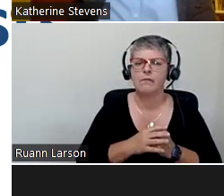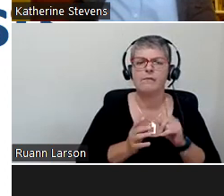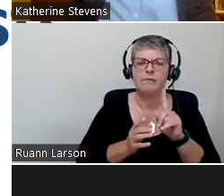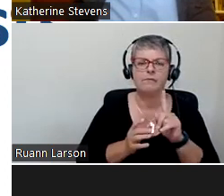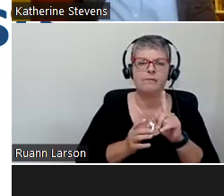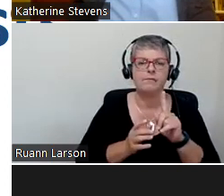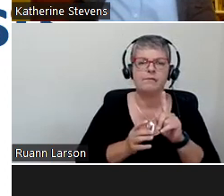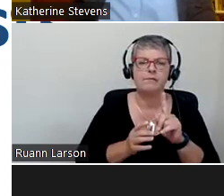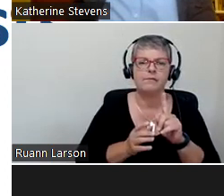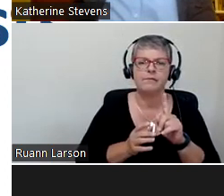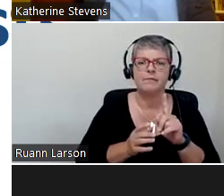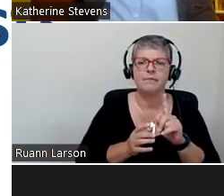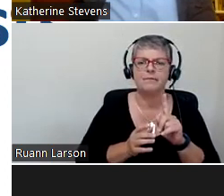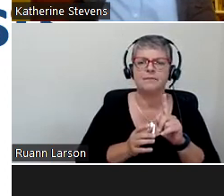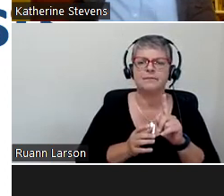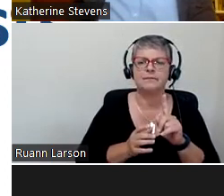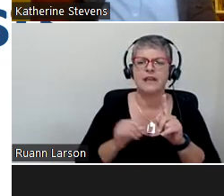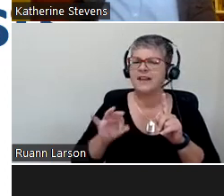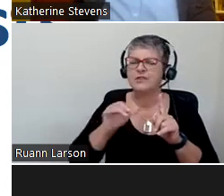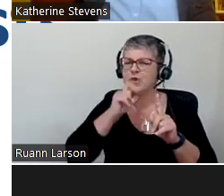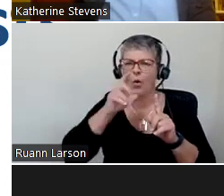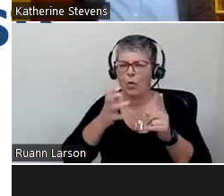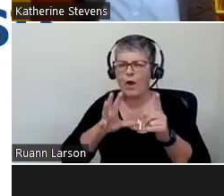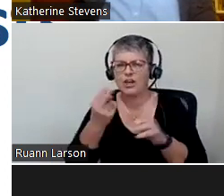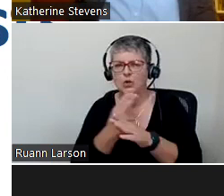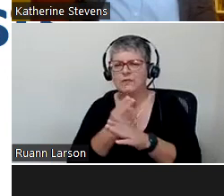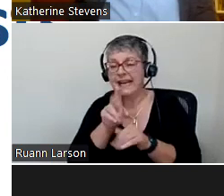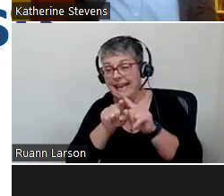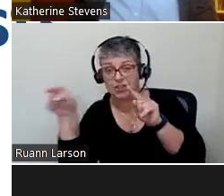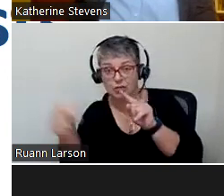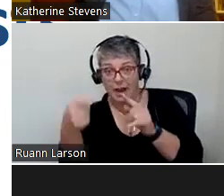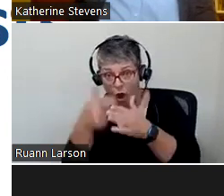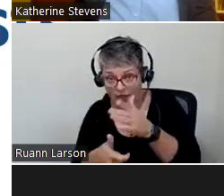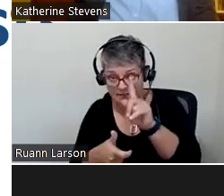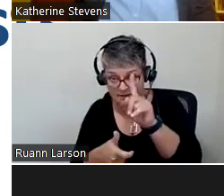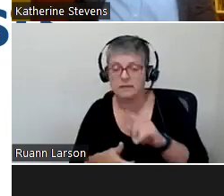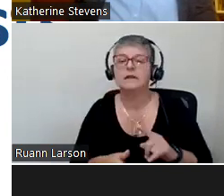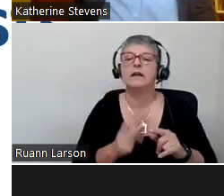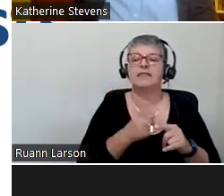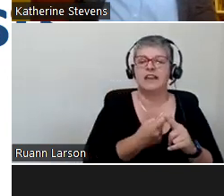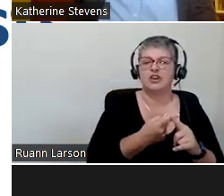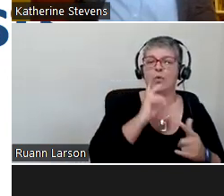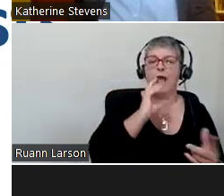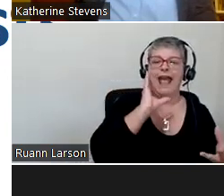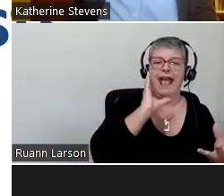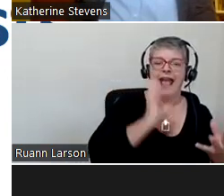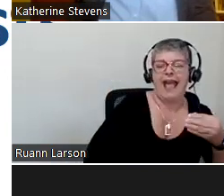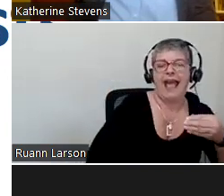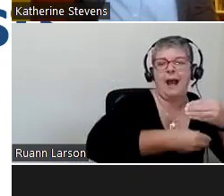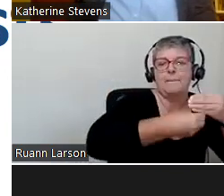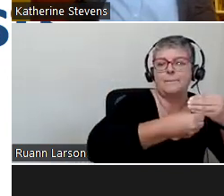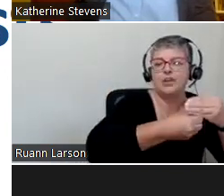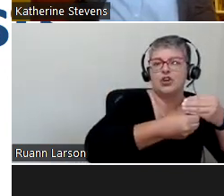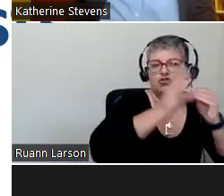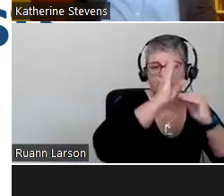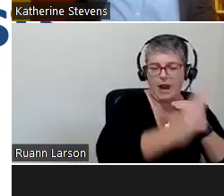up your total request. If you're not looking to end with a specific number and your total